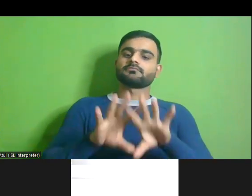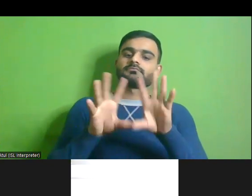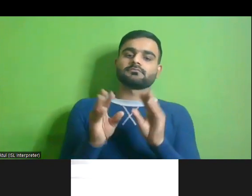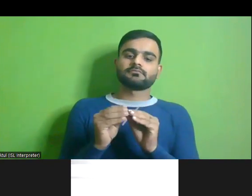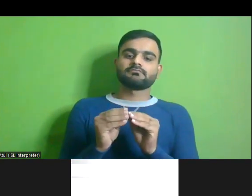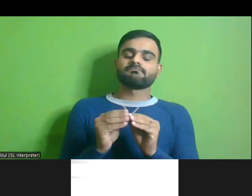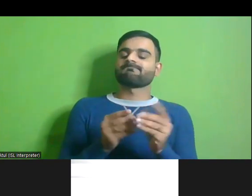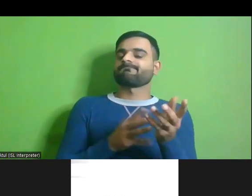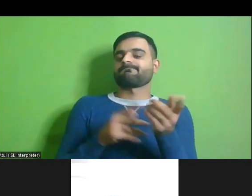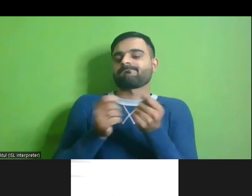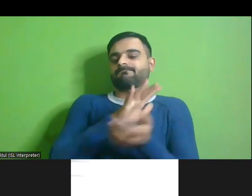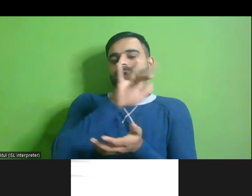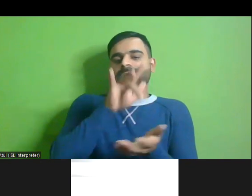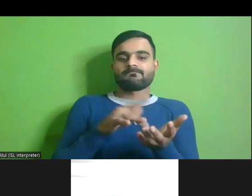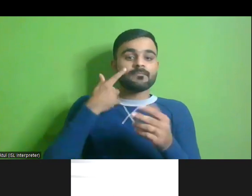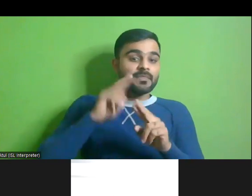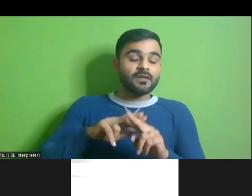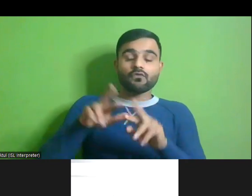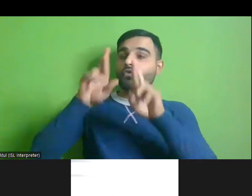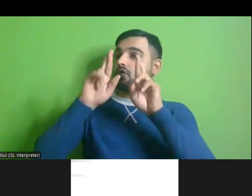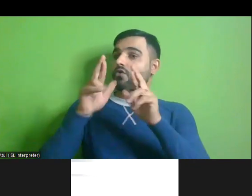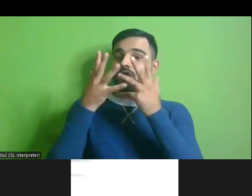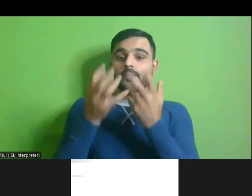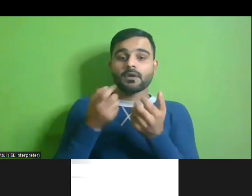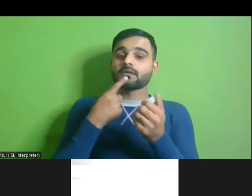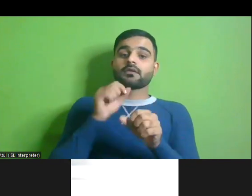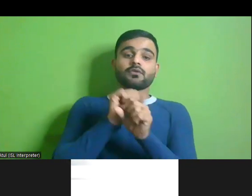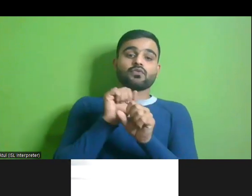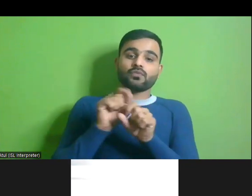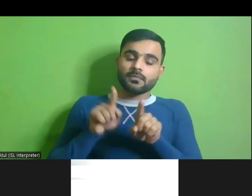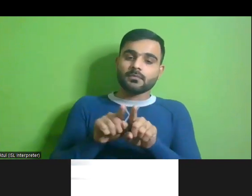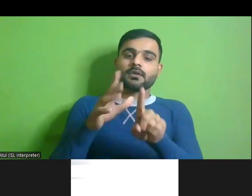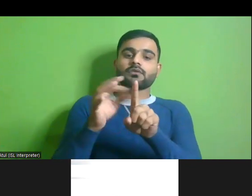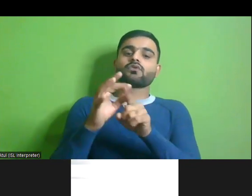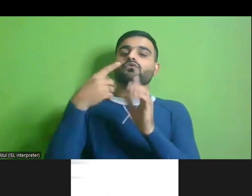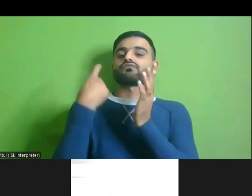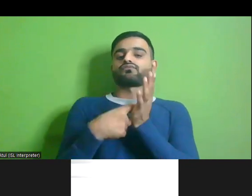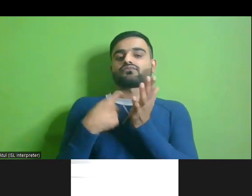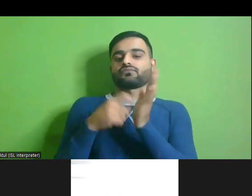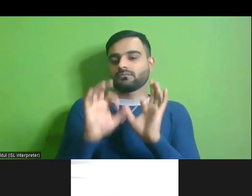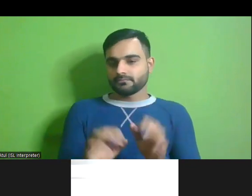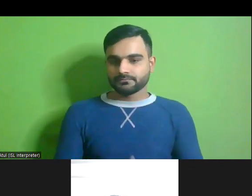for the modern era, to if they have any hope of working for egalitarian principles.